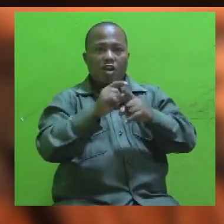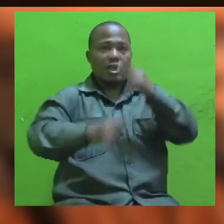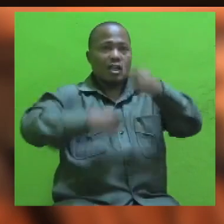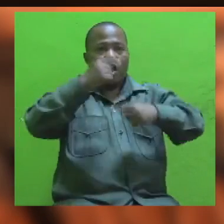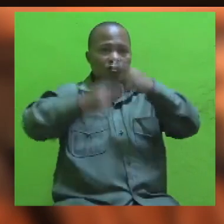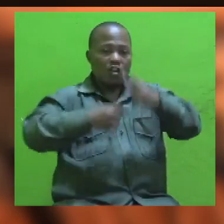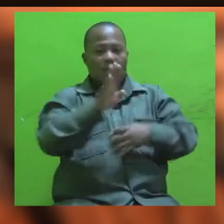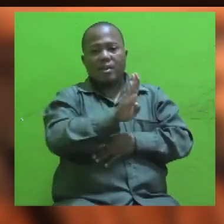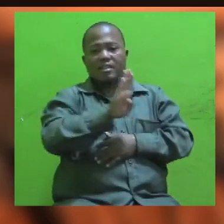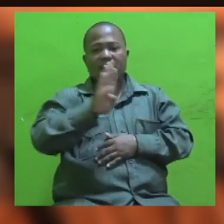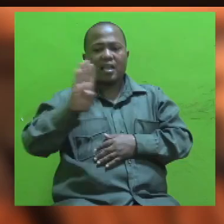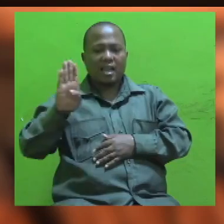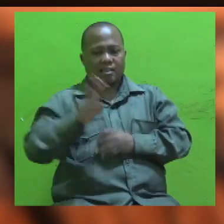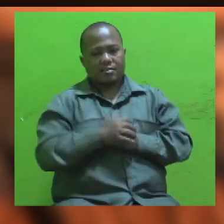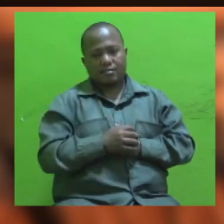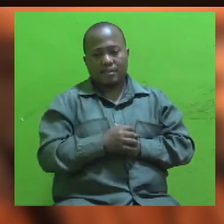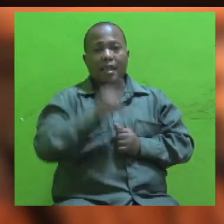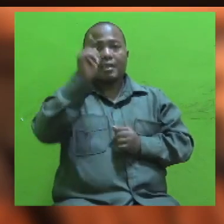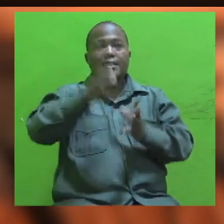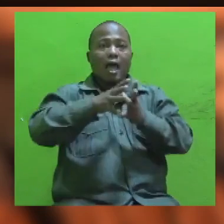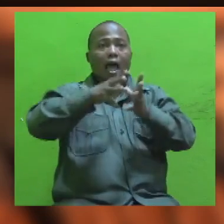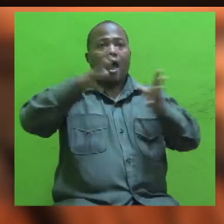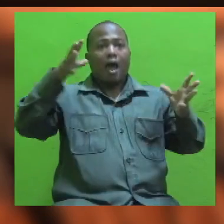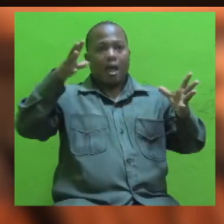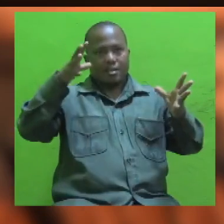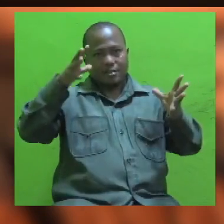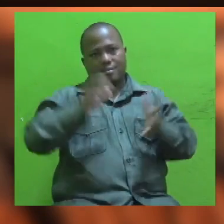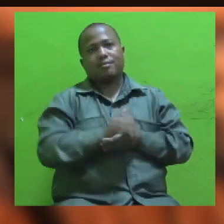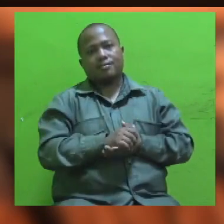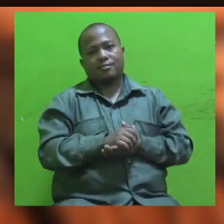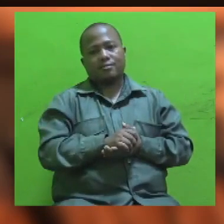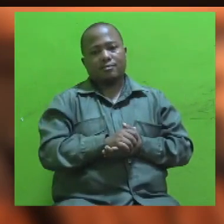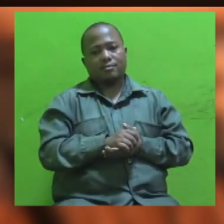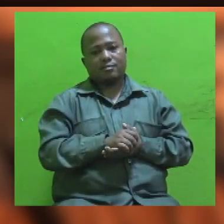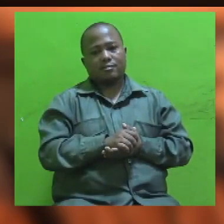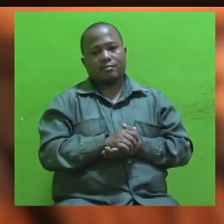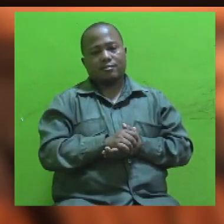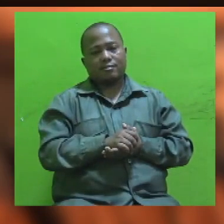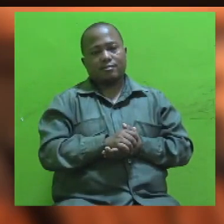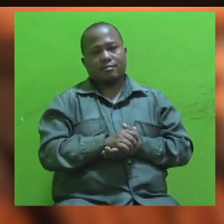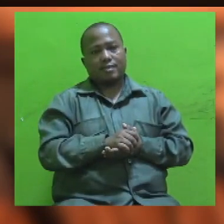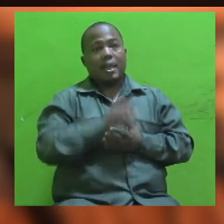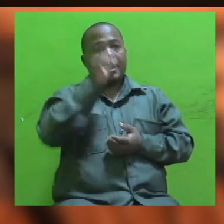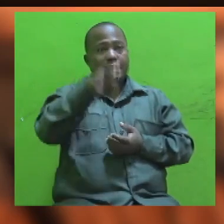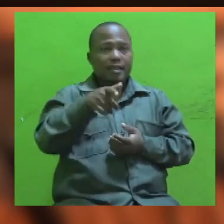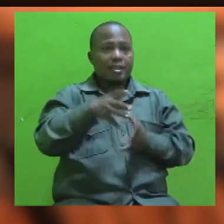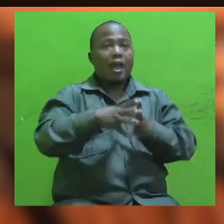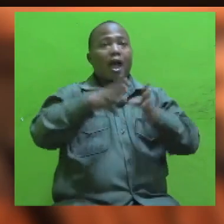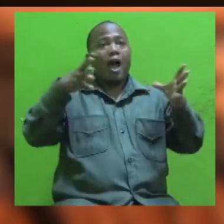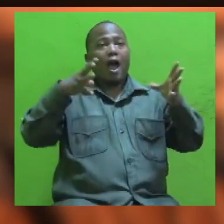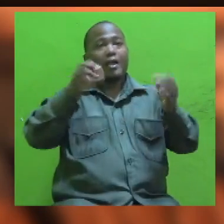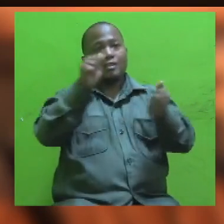council, the word development councils. Can you repeat? Word development councils. This is the highest organ in the